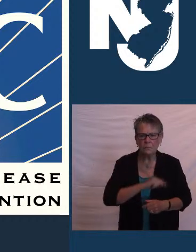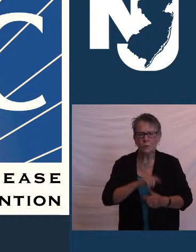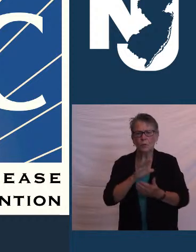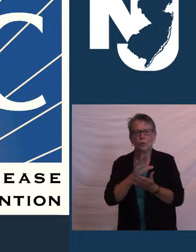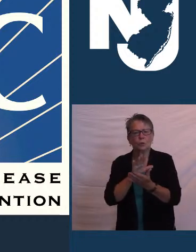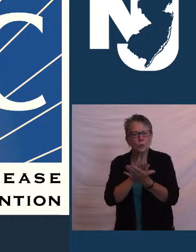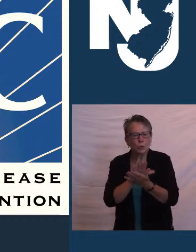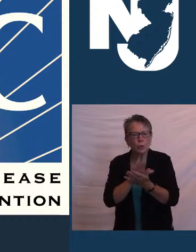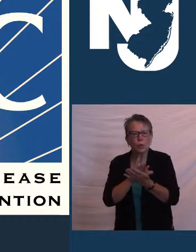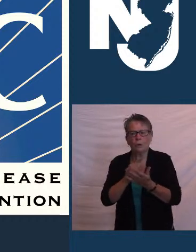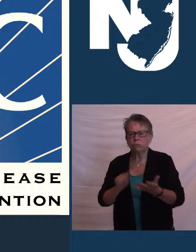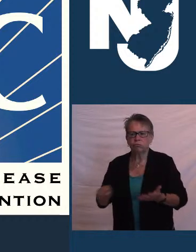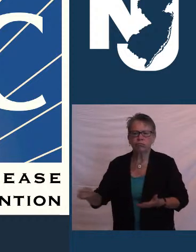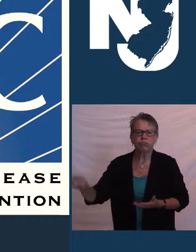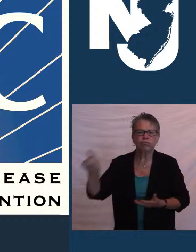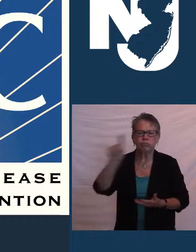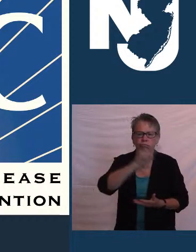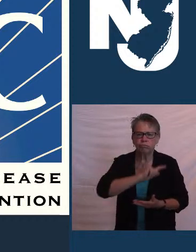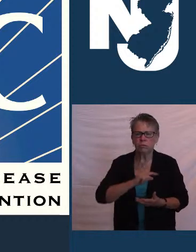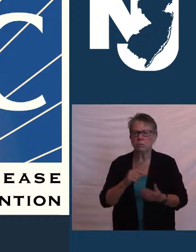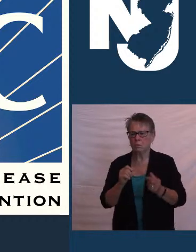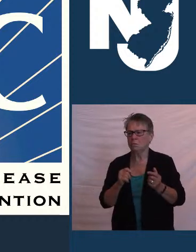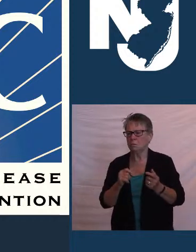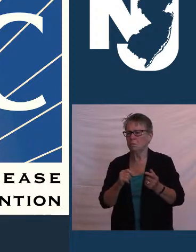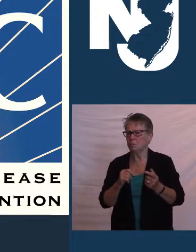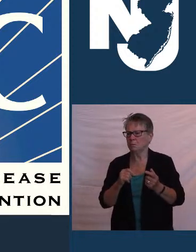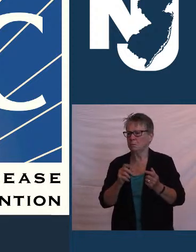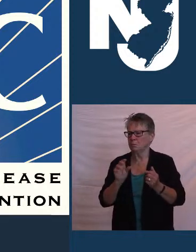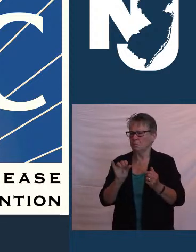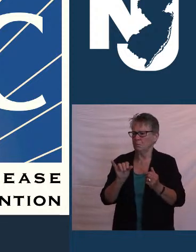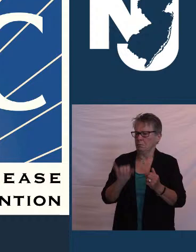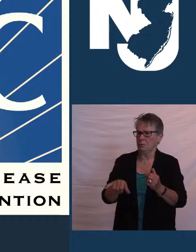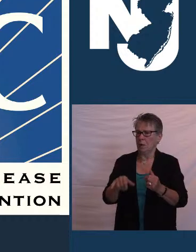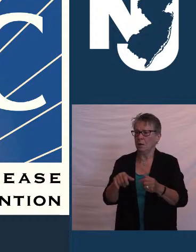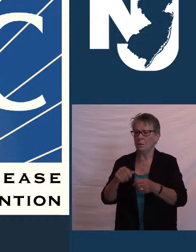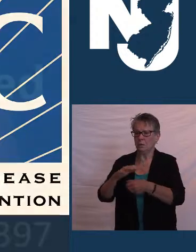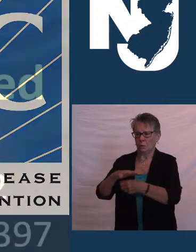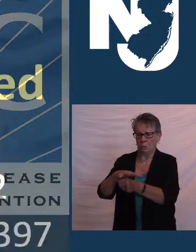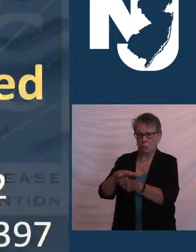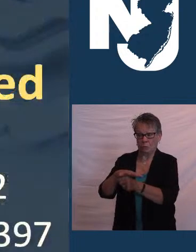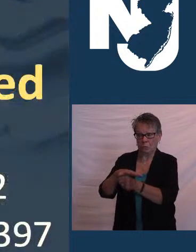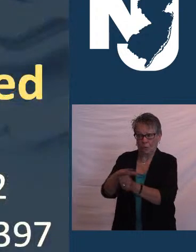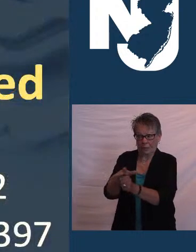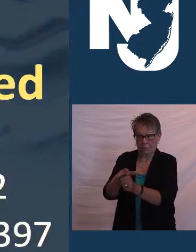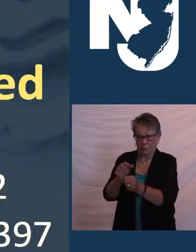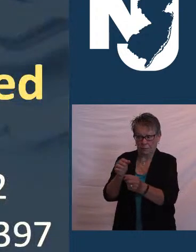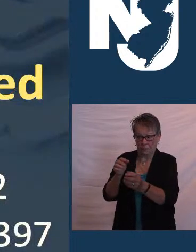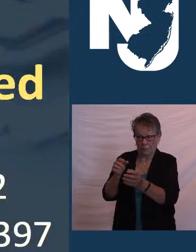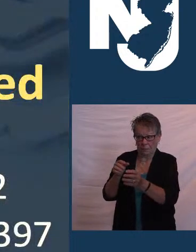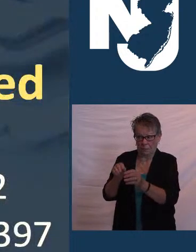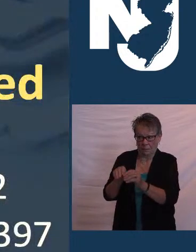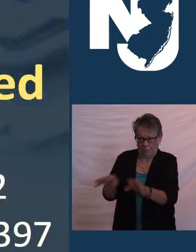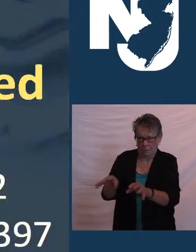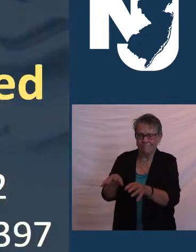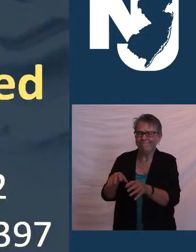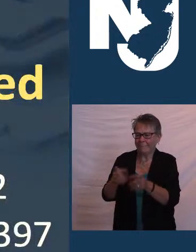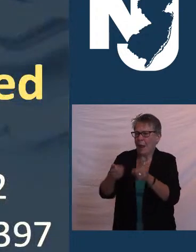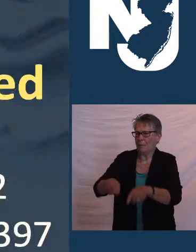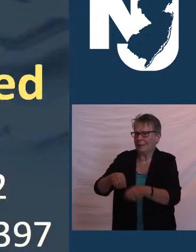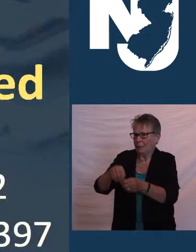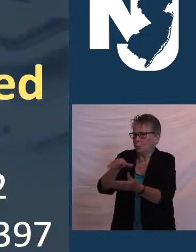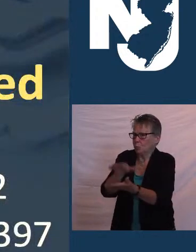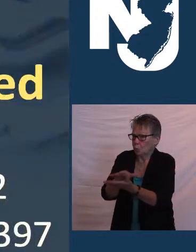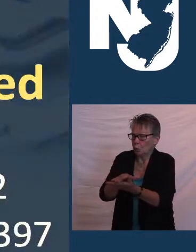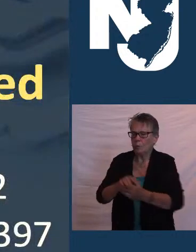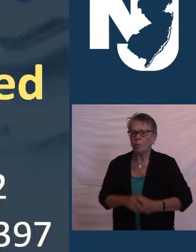exposure occurring within the classroom setting. Now, here are this morning's vaccination totals, and starting